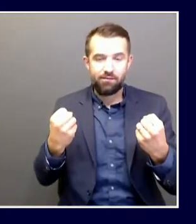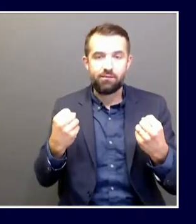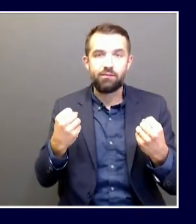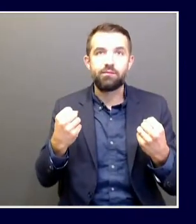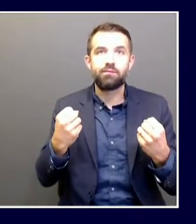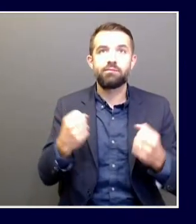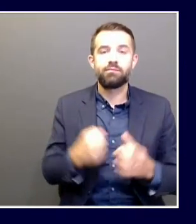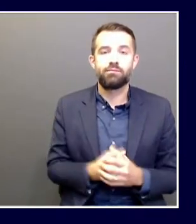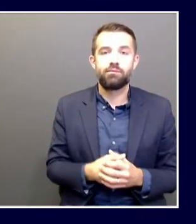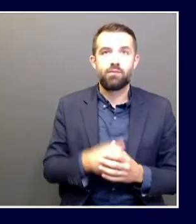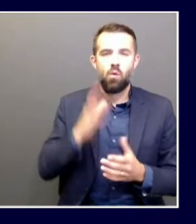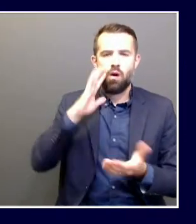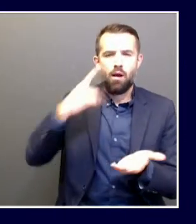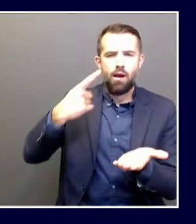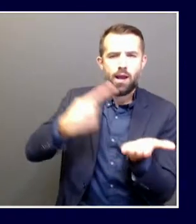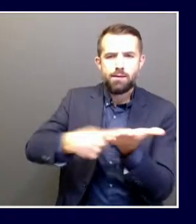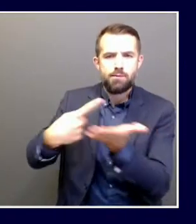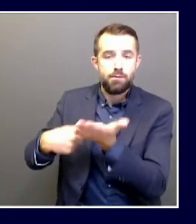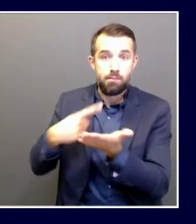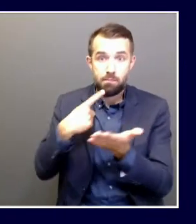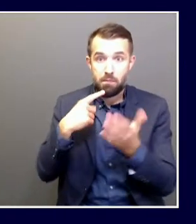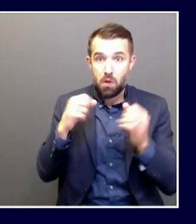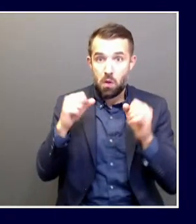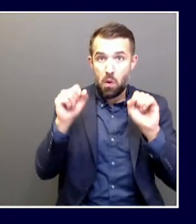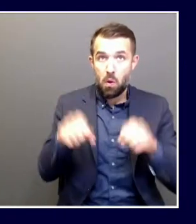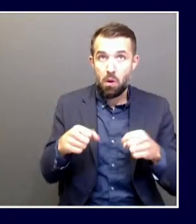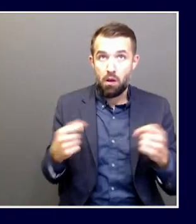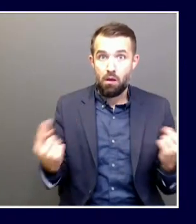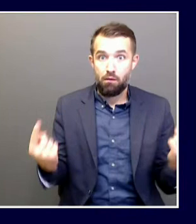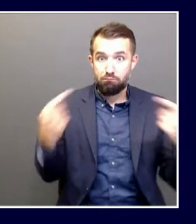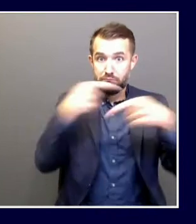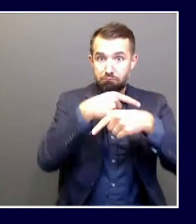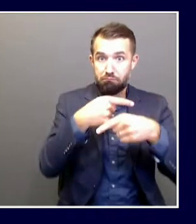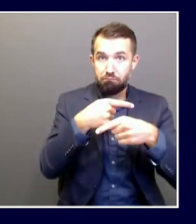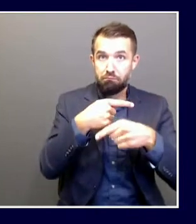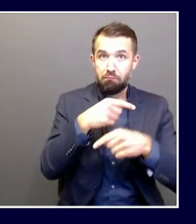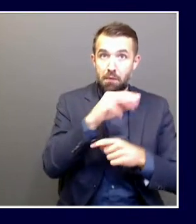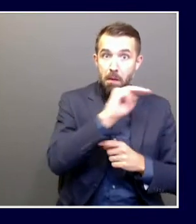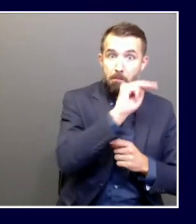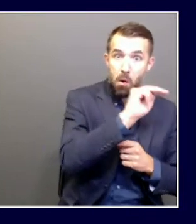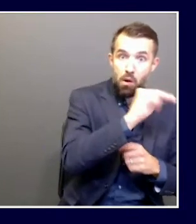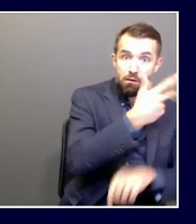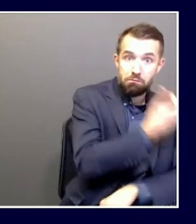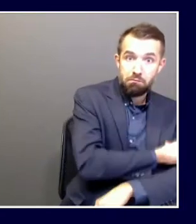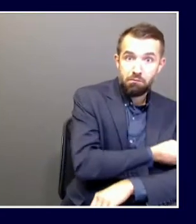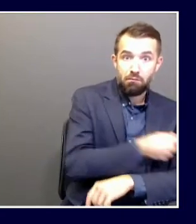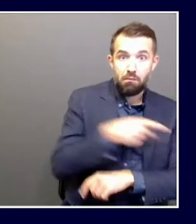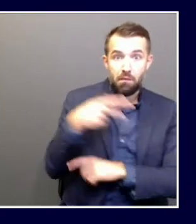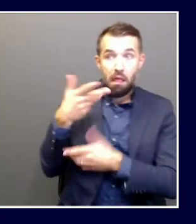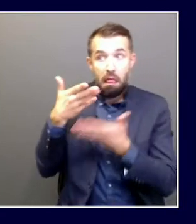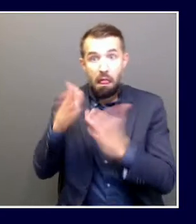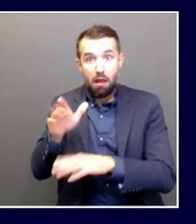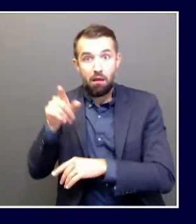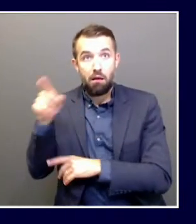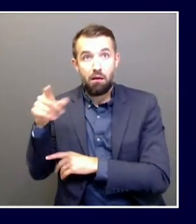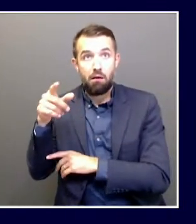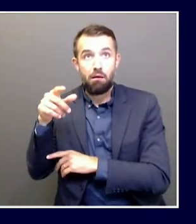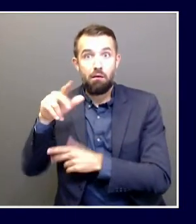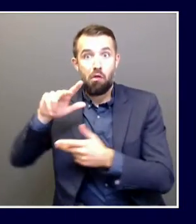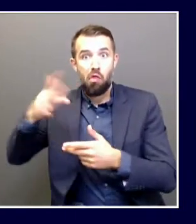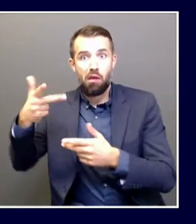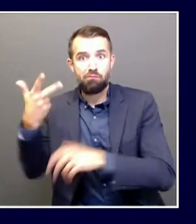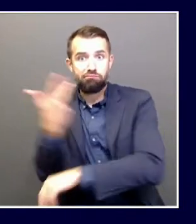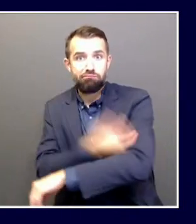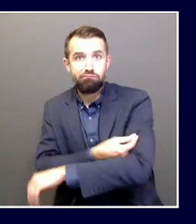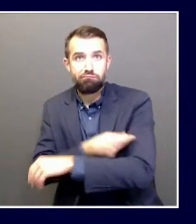get your Pfizer booster and vice versa? And they'll be hearing and reviewing those data. And then later this month, on